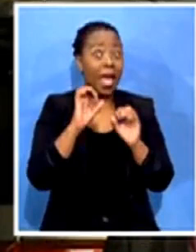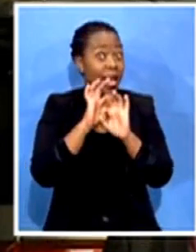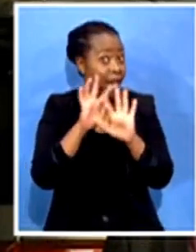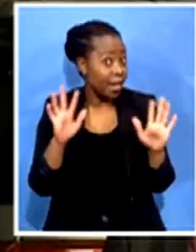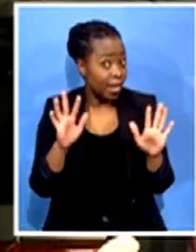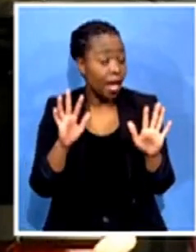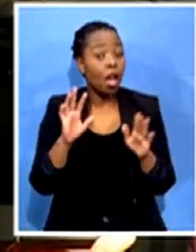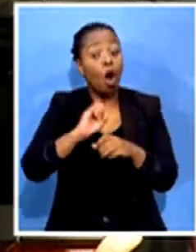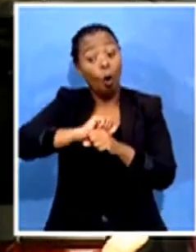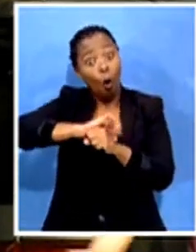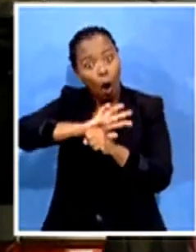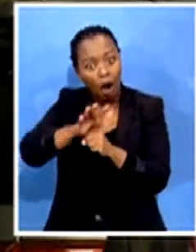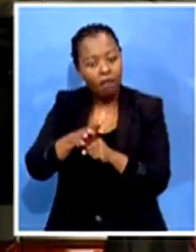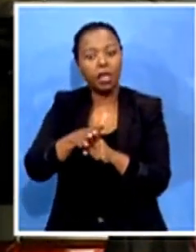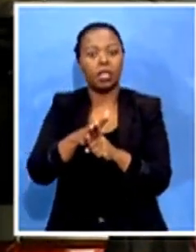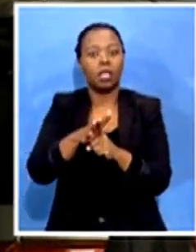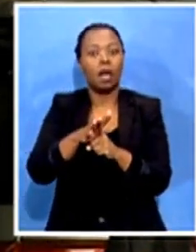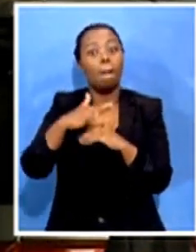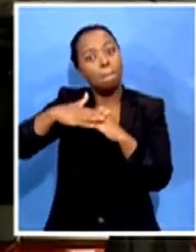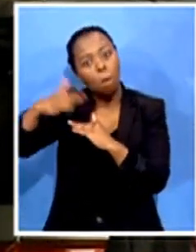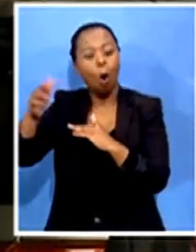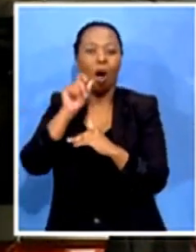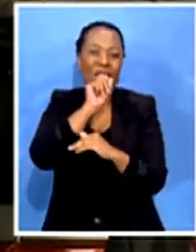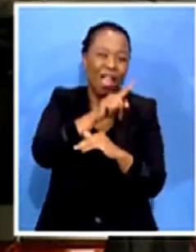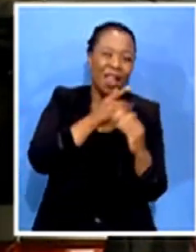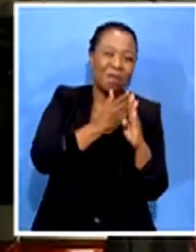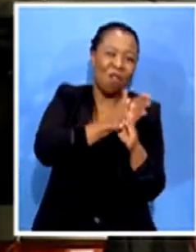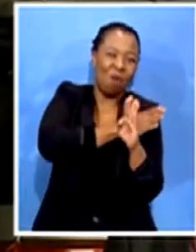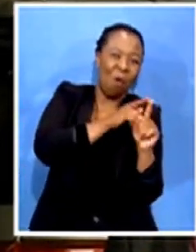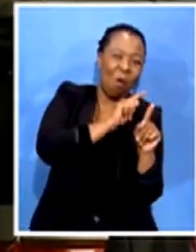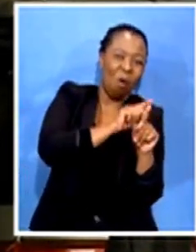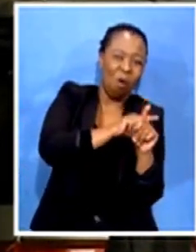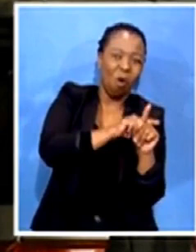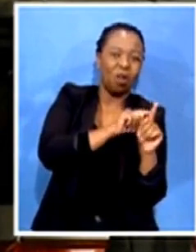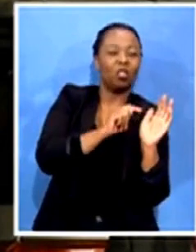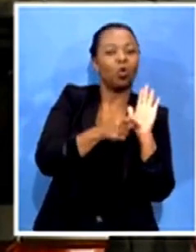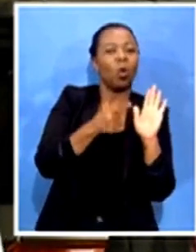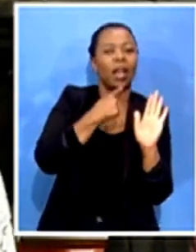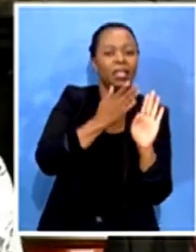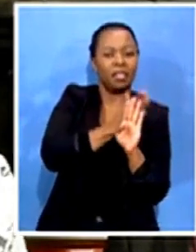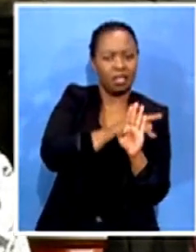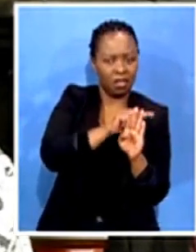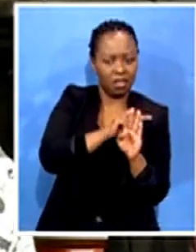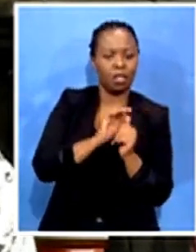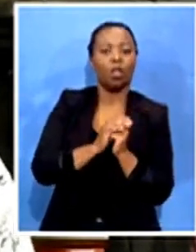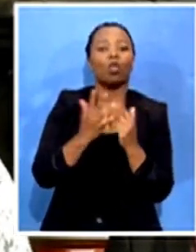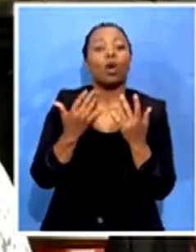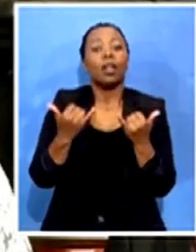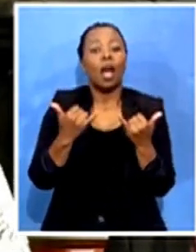models had anticipated. So we are dealing with those issues. We are also paying attention to